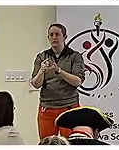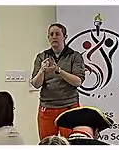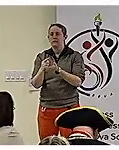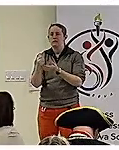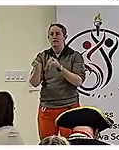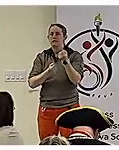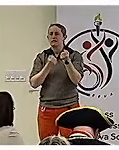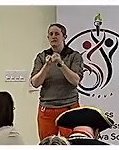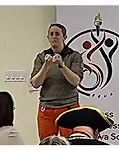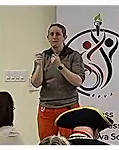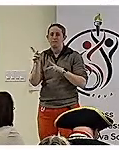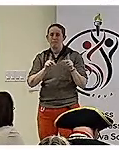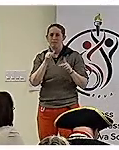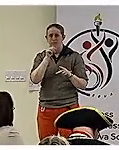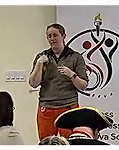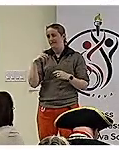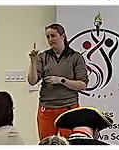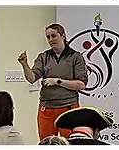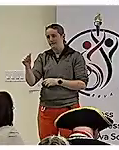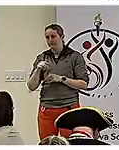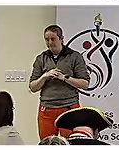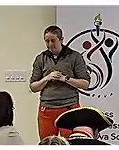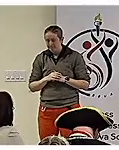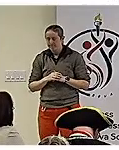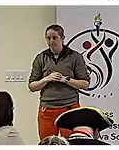people with disabilities. The